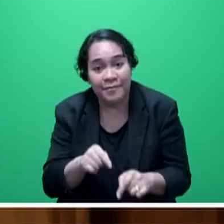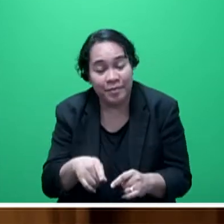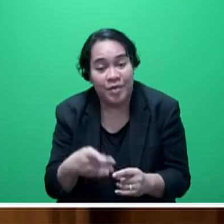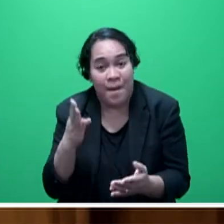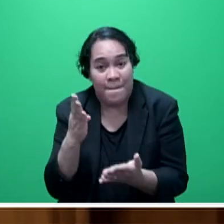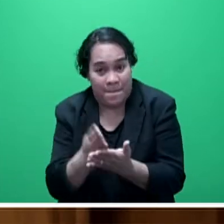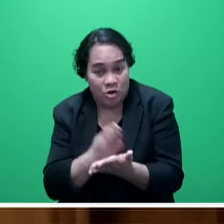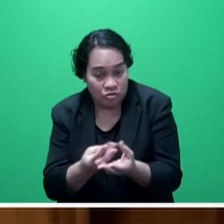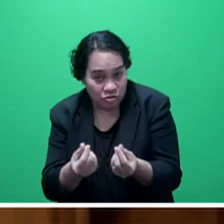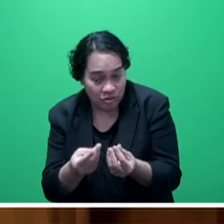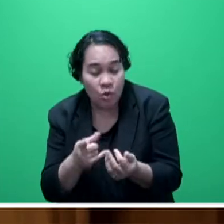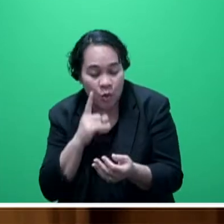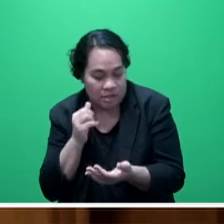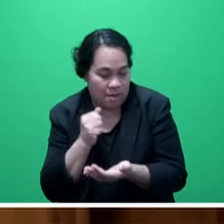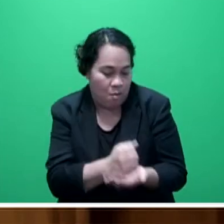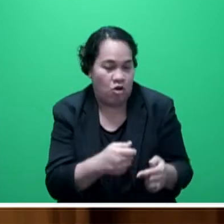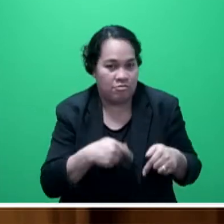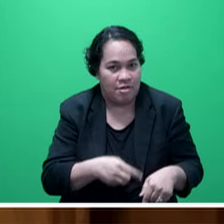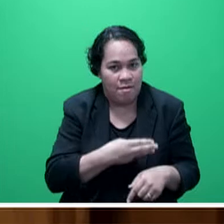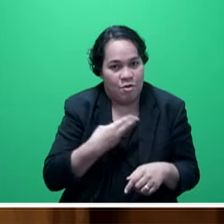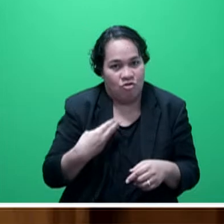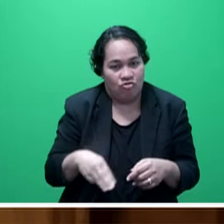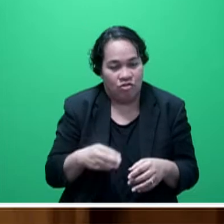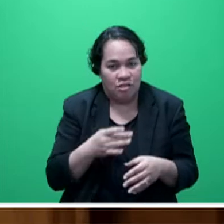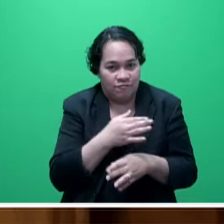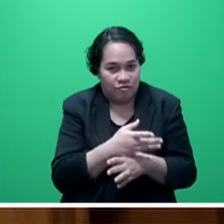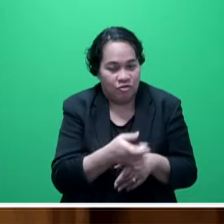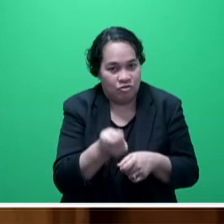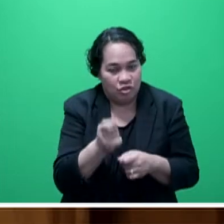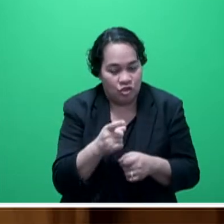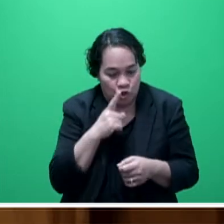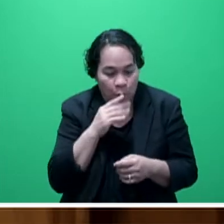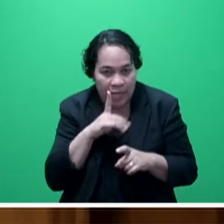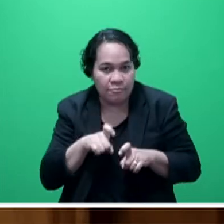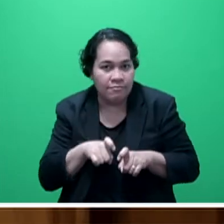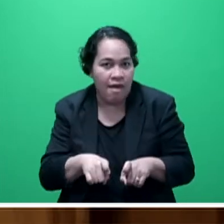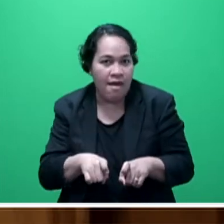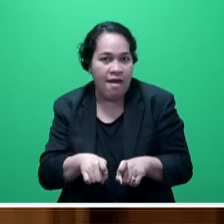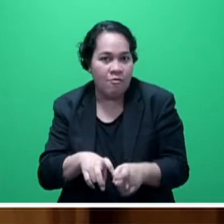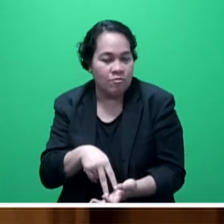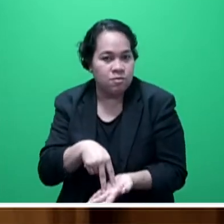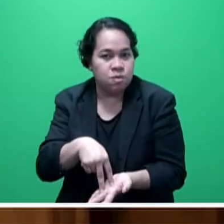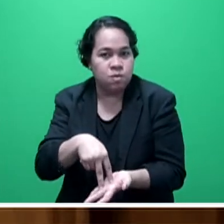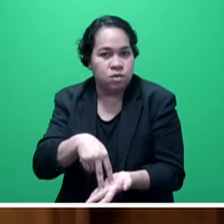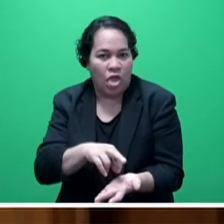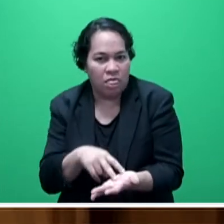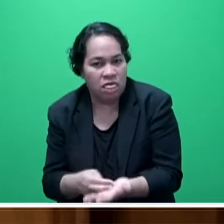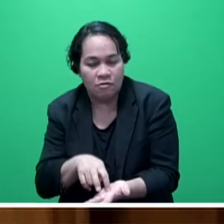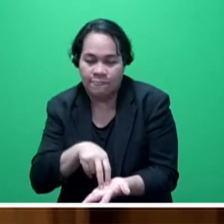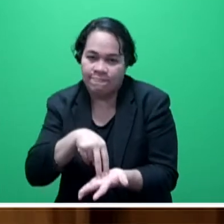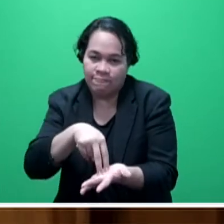work for increasing the fisheries sector contribution to stability and growth of Fiji's